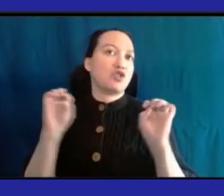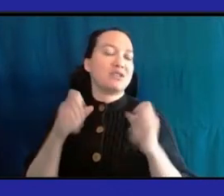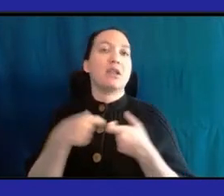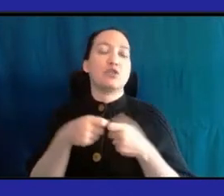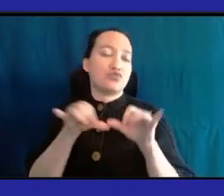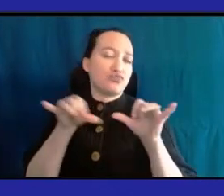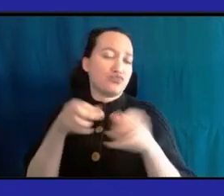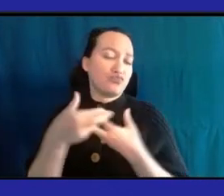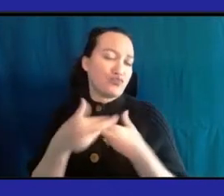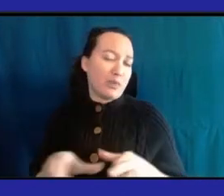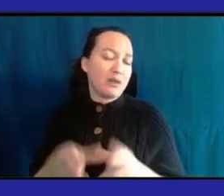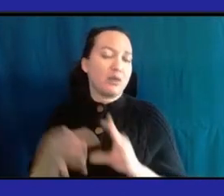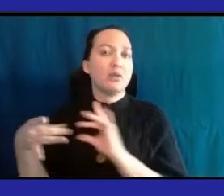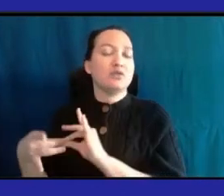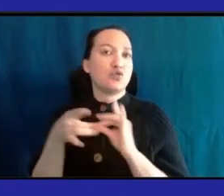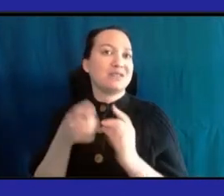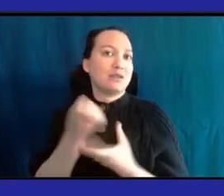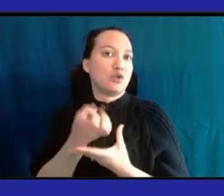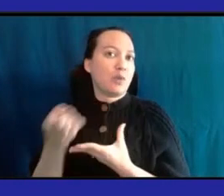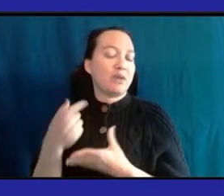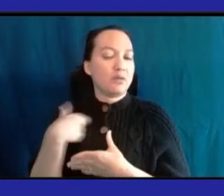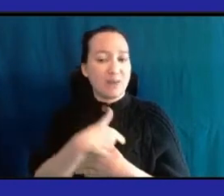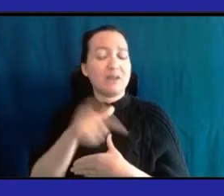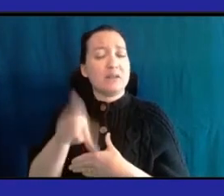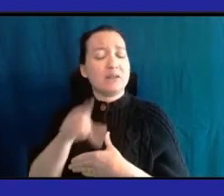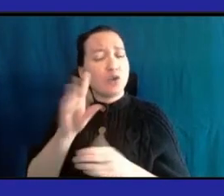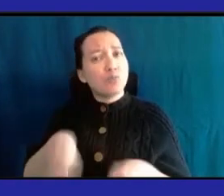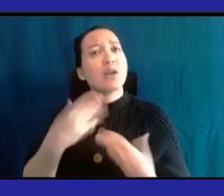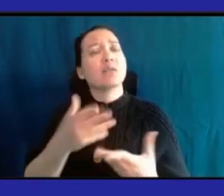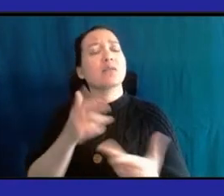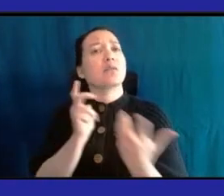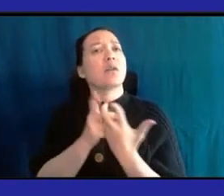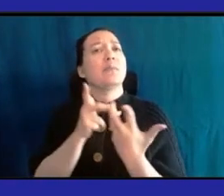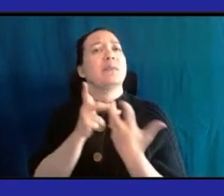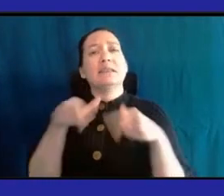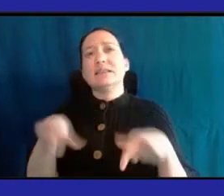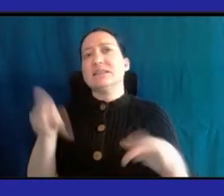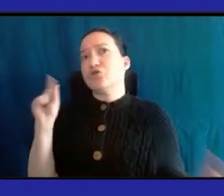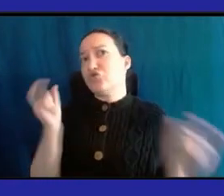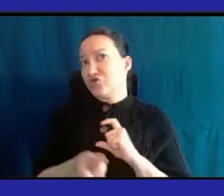and associated equipment will need to be provided to accommodate this change.